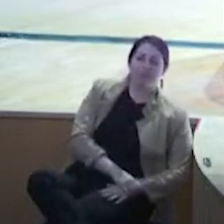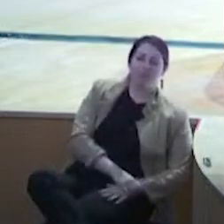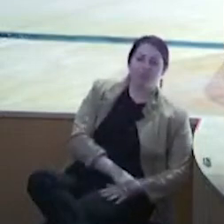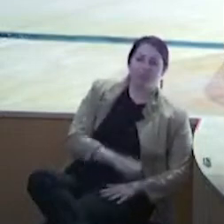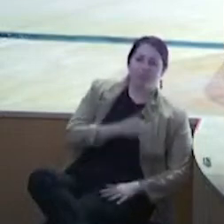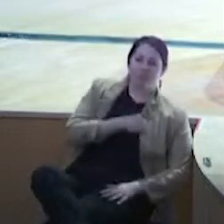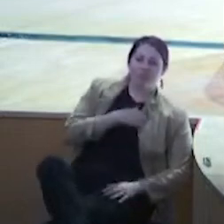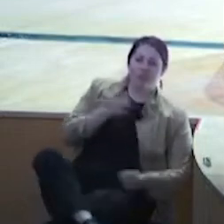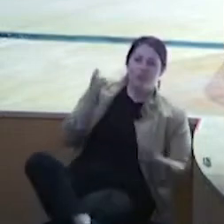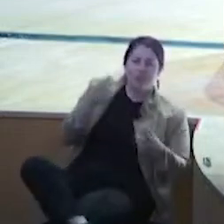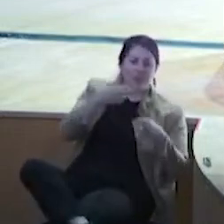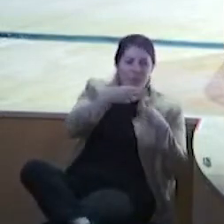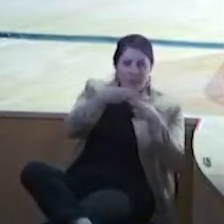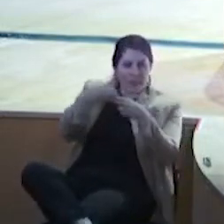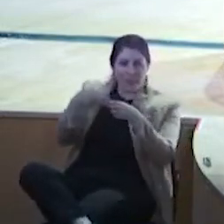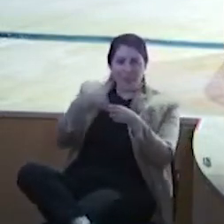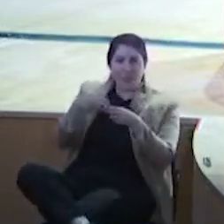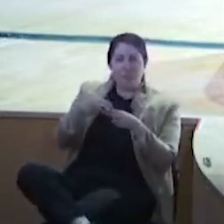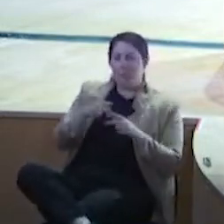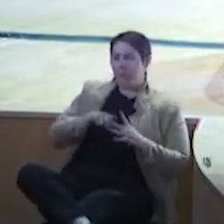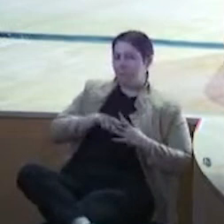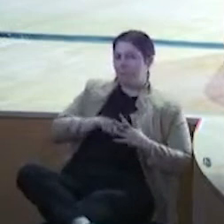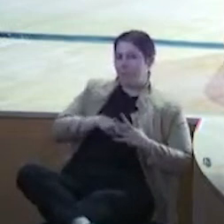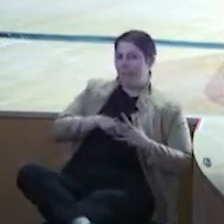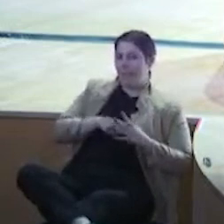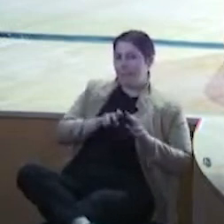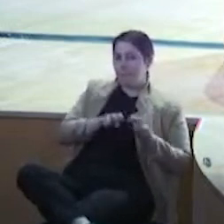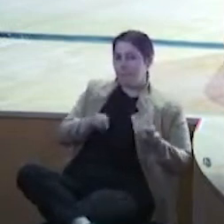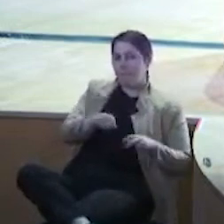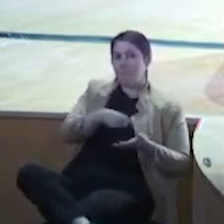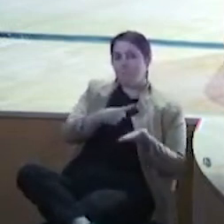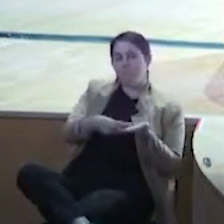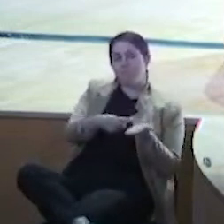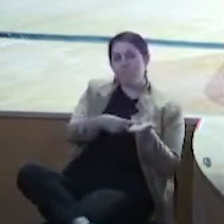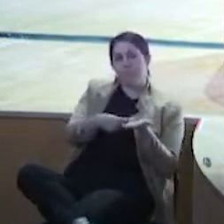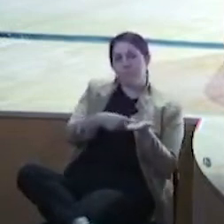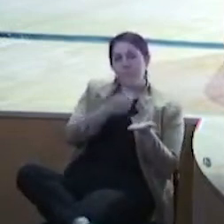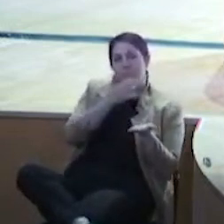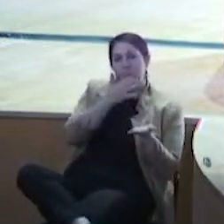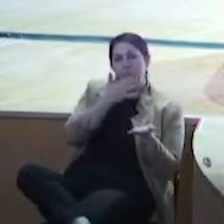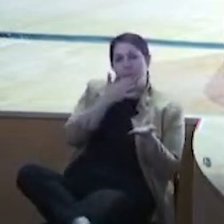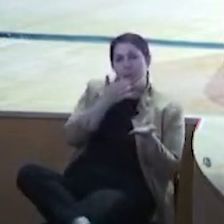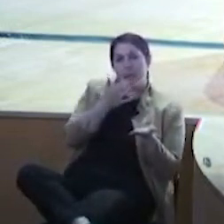Sorry, I'm terrible with names, but at the beginning of this, you guys were talking about